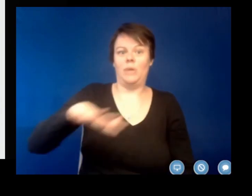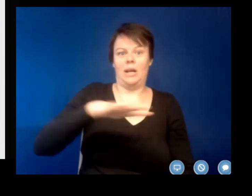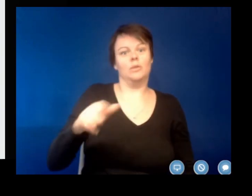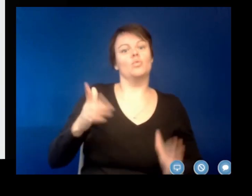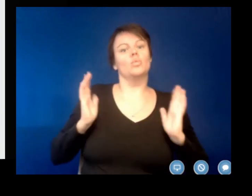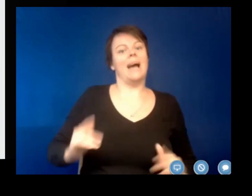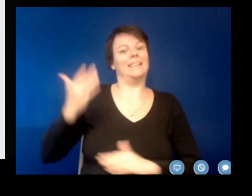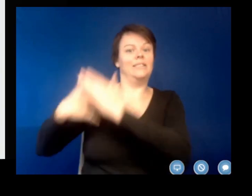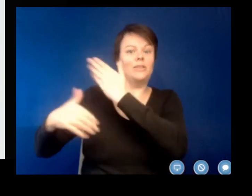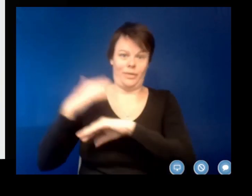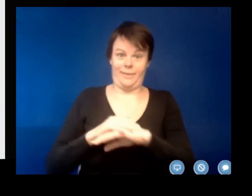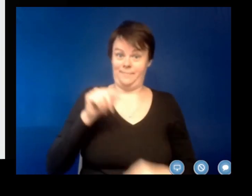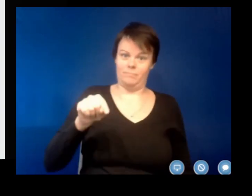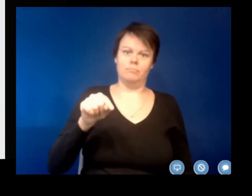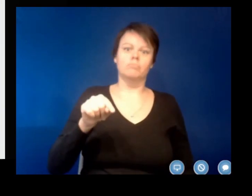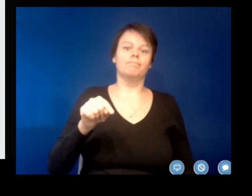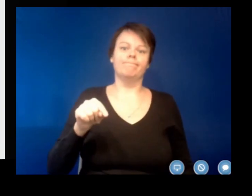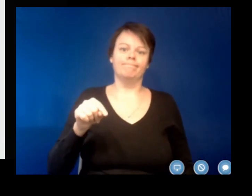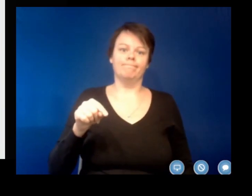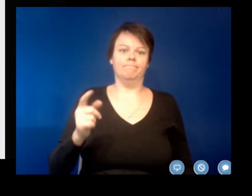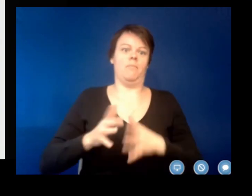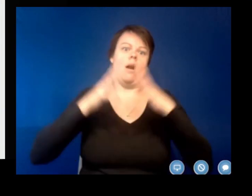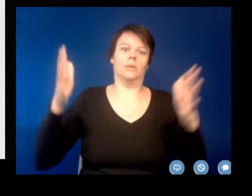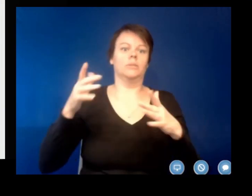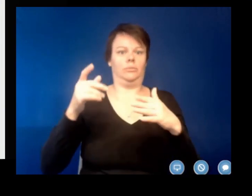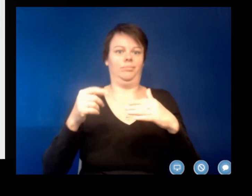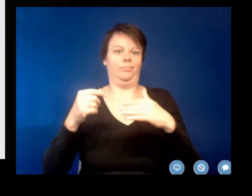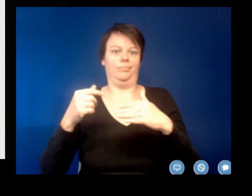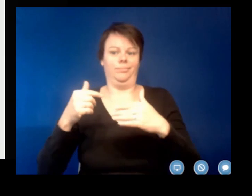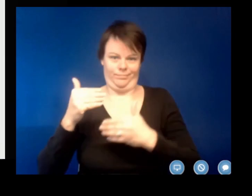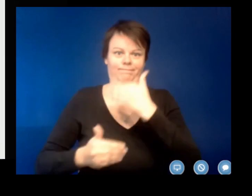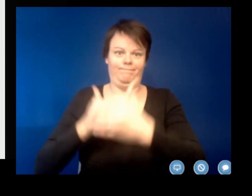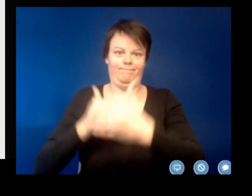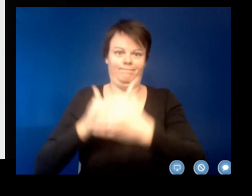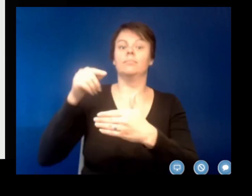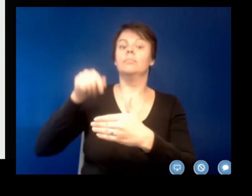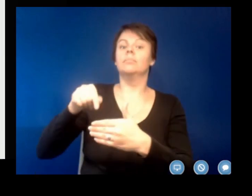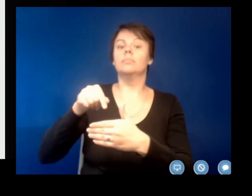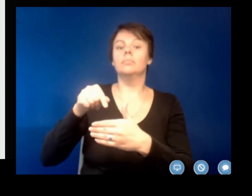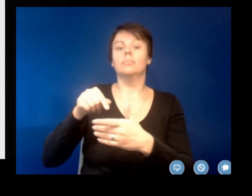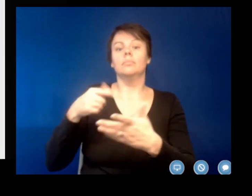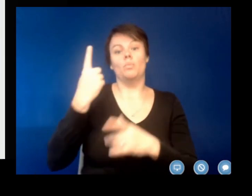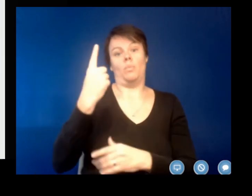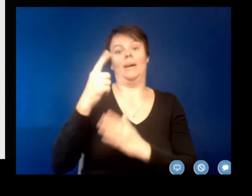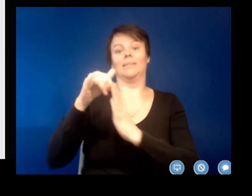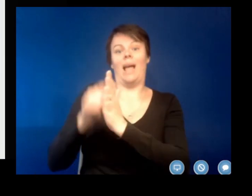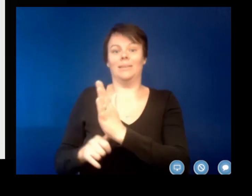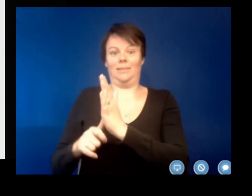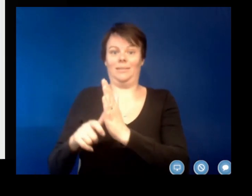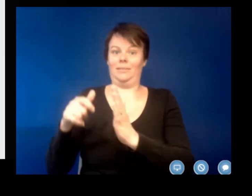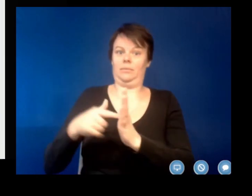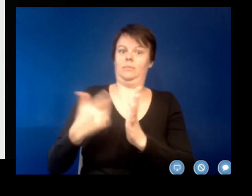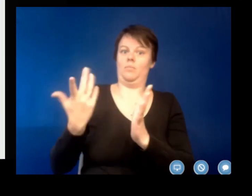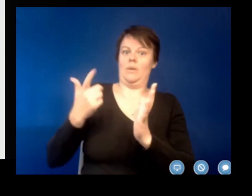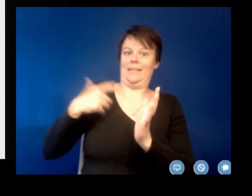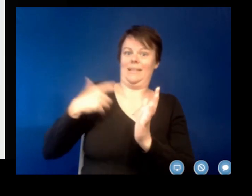human history. And there's indeed a lot at stake. And an essential,